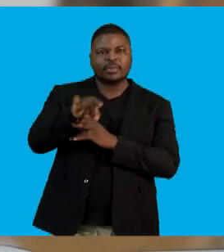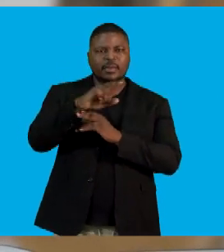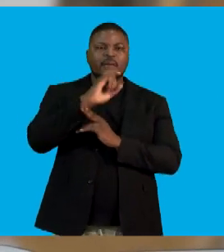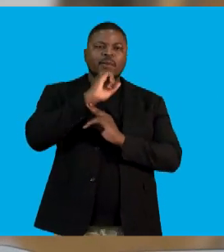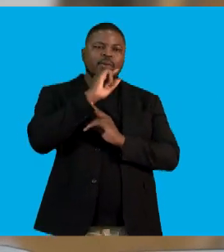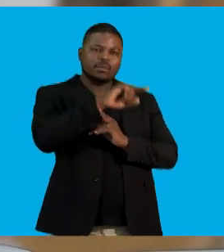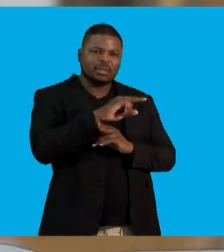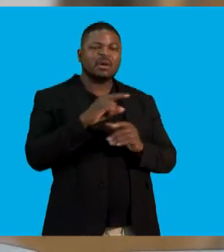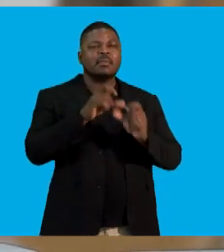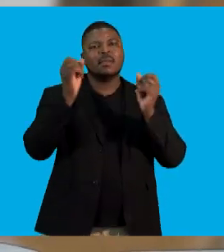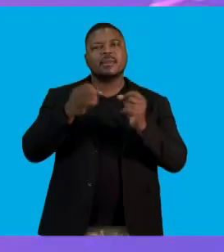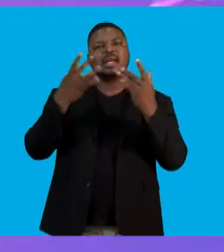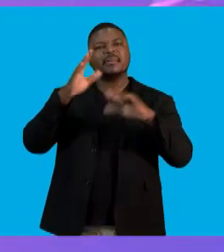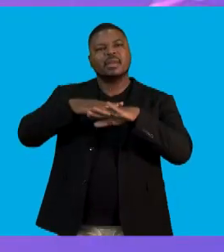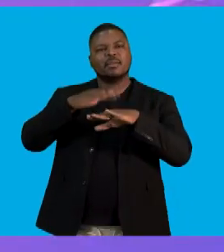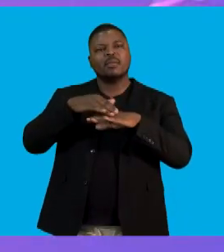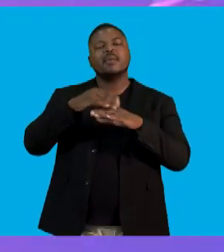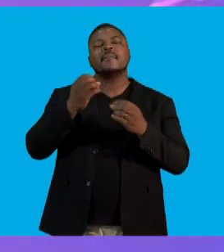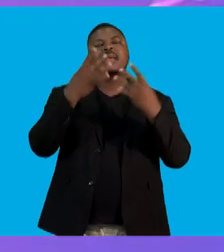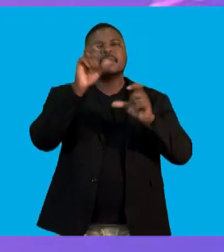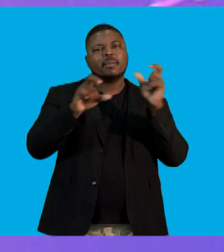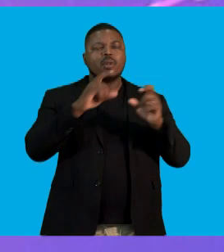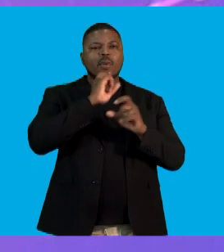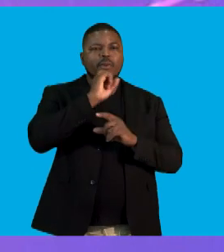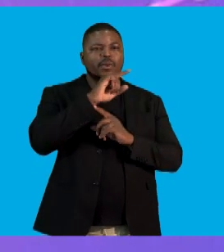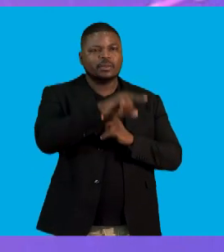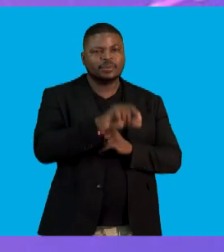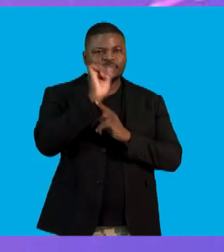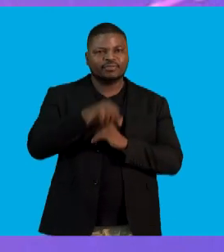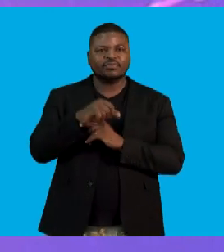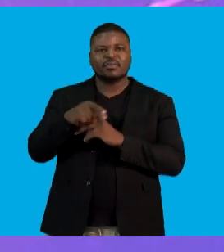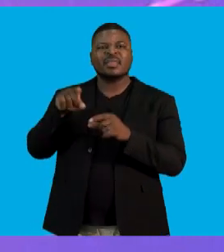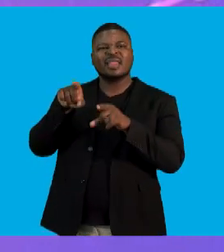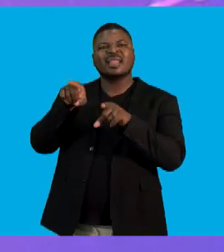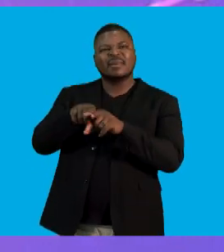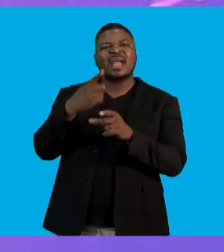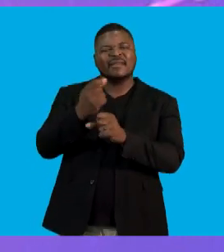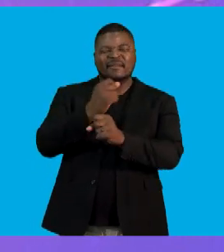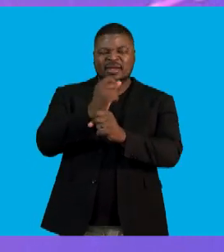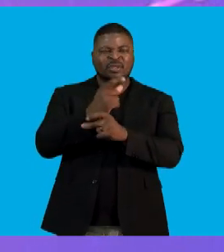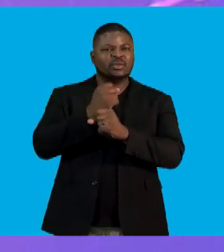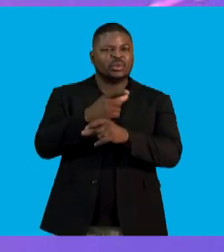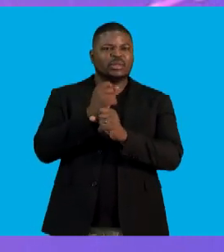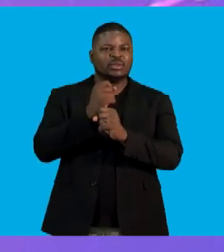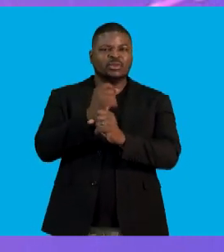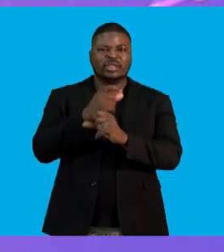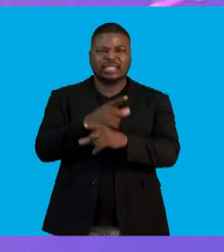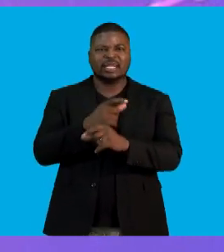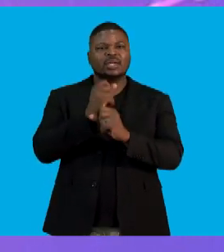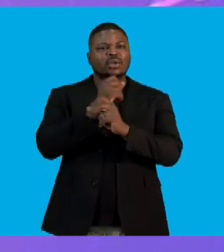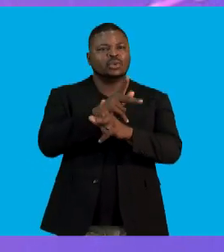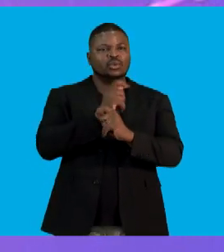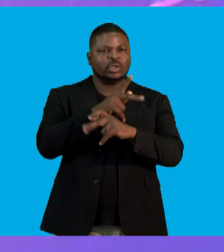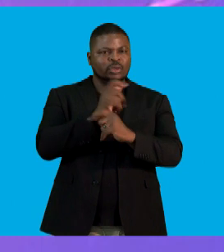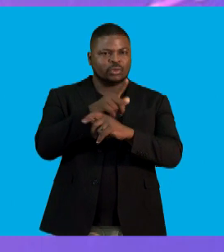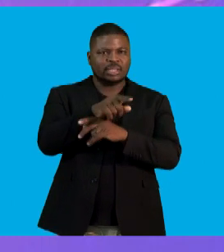more and more. Instagram there and Twitter at 3%. And I know there was a lot of talk these days around Twitter and Elon Musk and